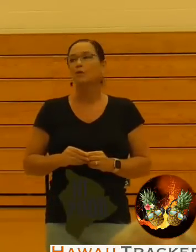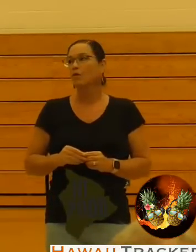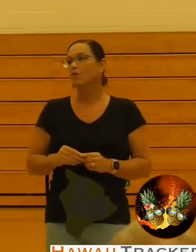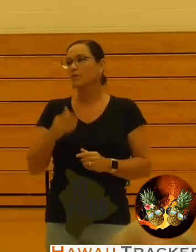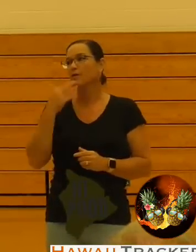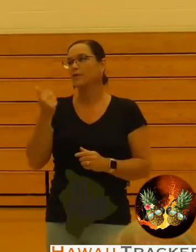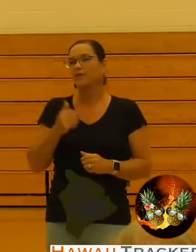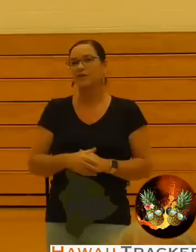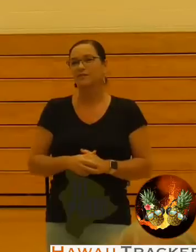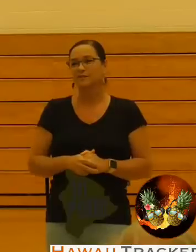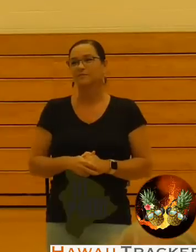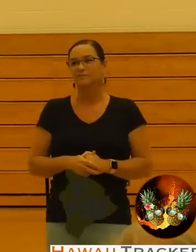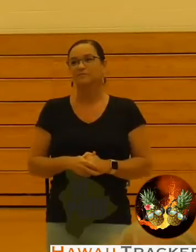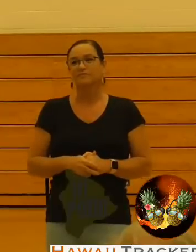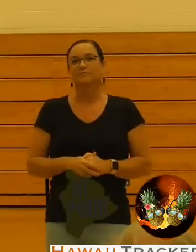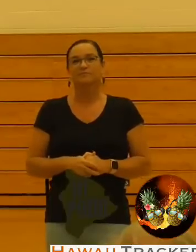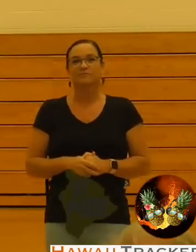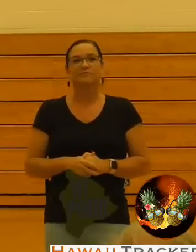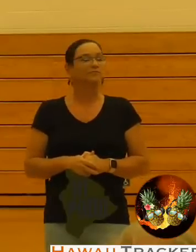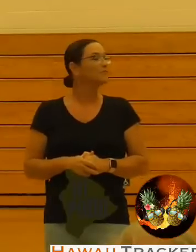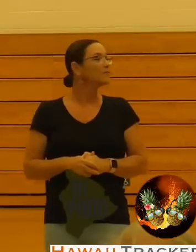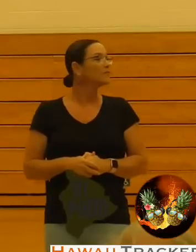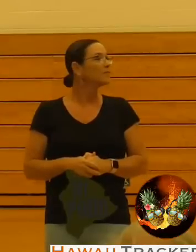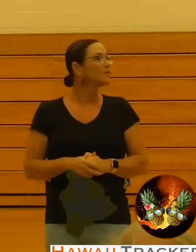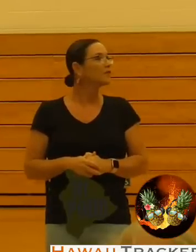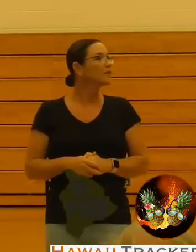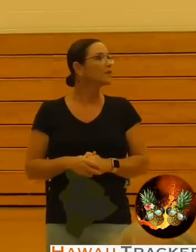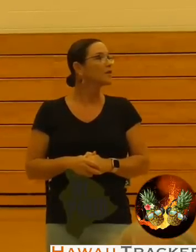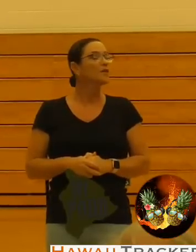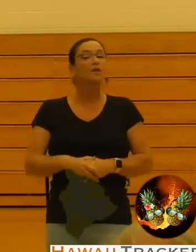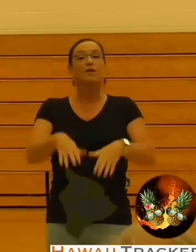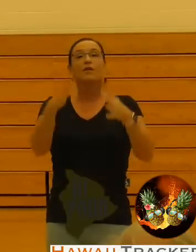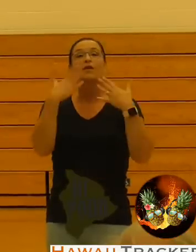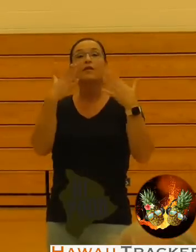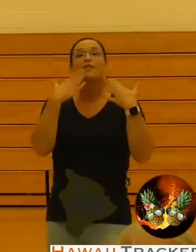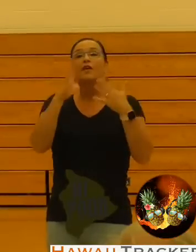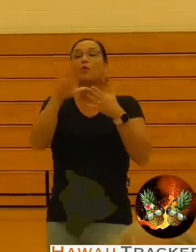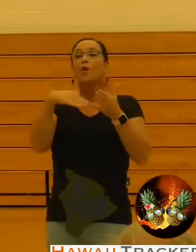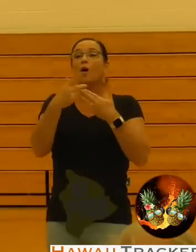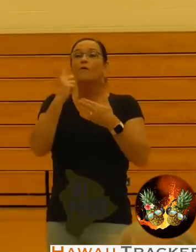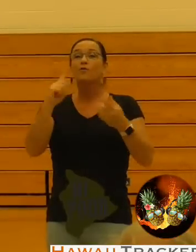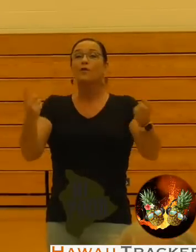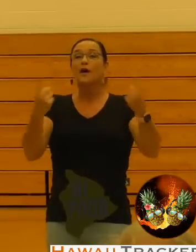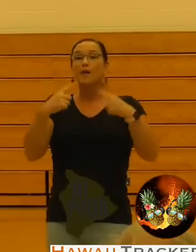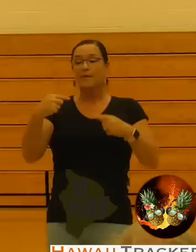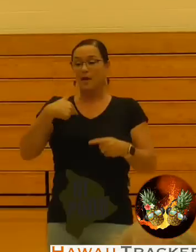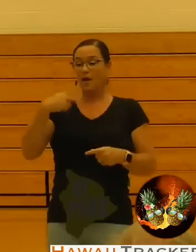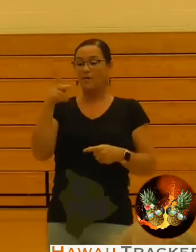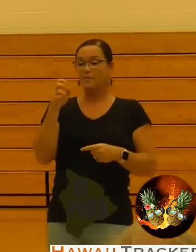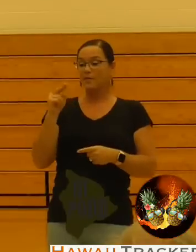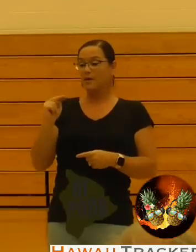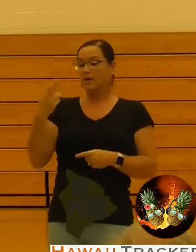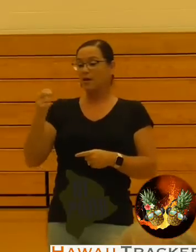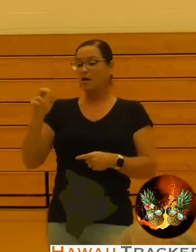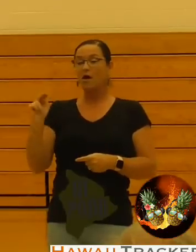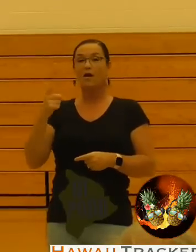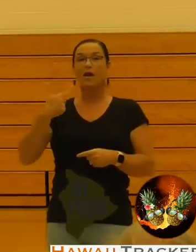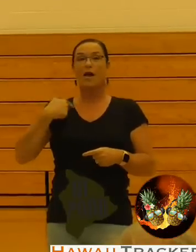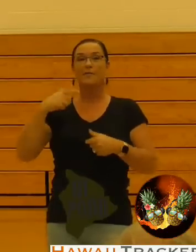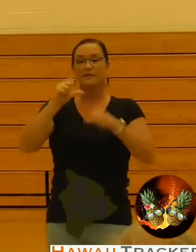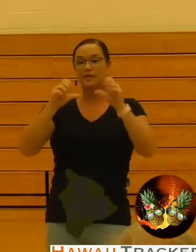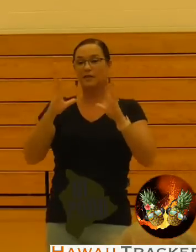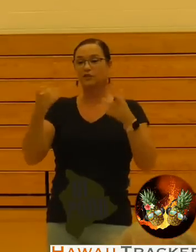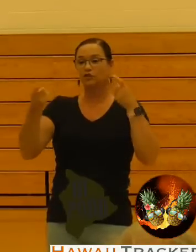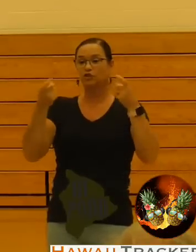Okay, that one works. Great. So, thank you all for coming out. I'm Ken Hahn. I'm the scientist in charge of the Hawaiian